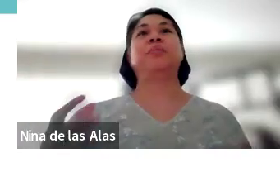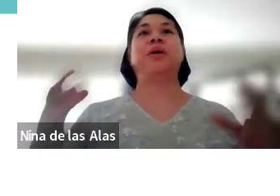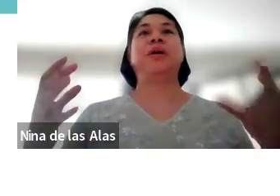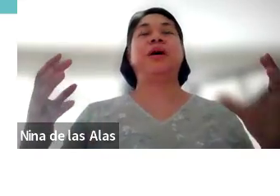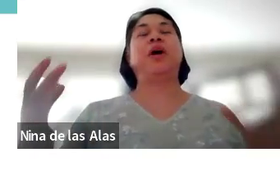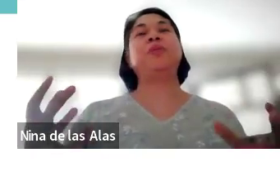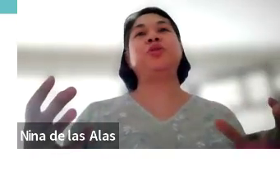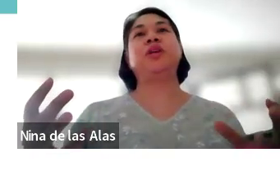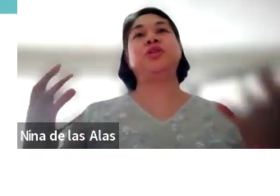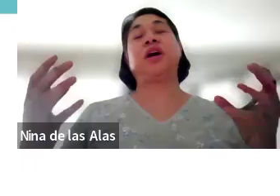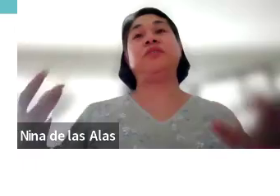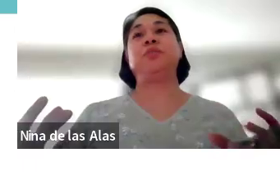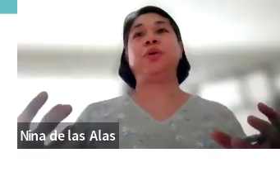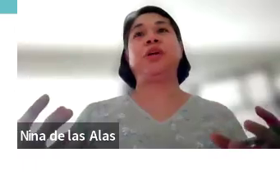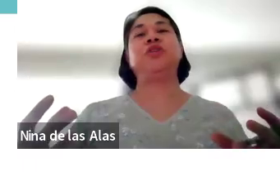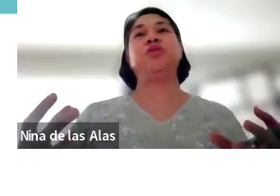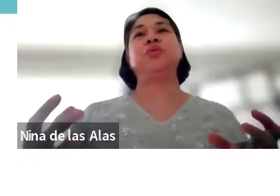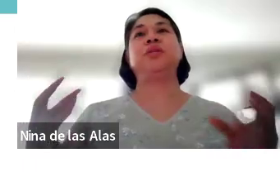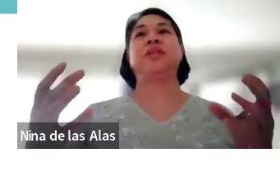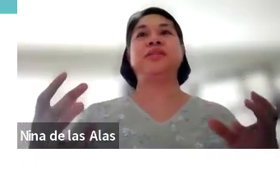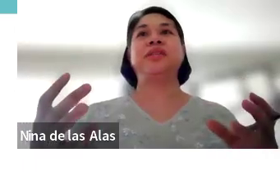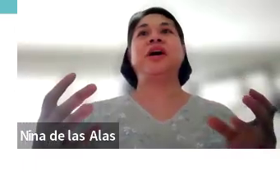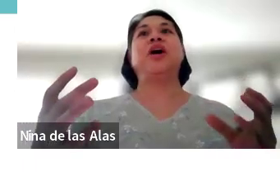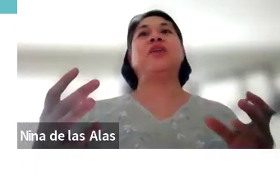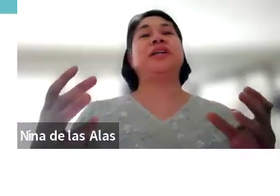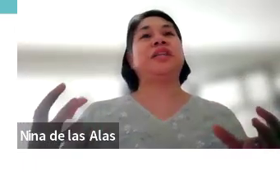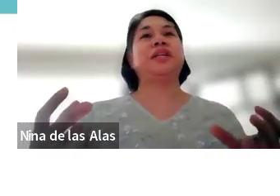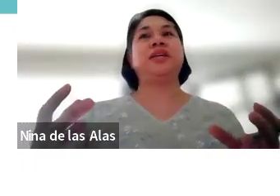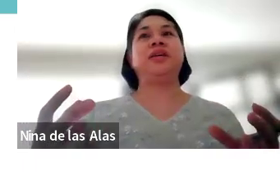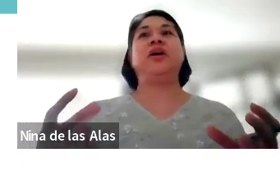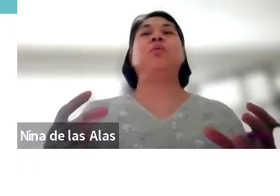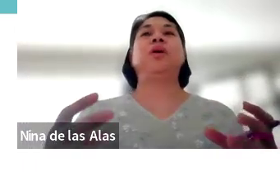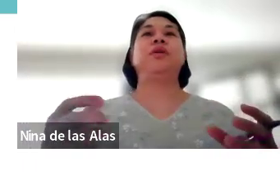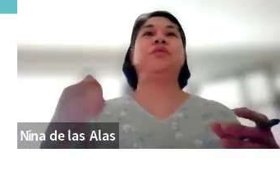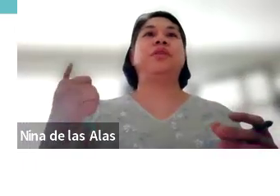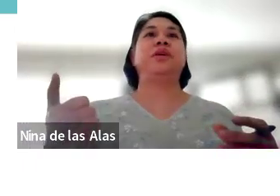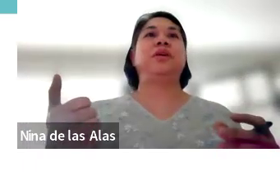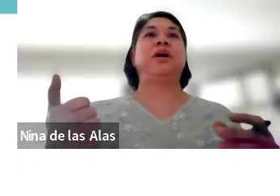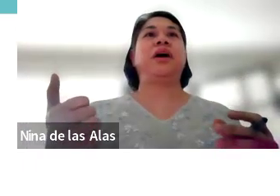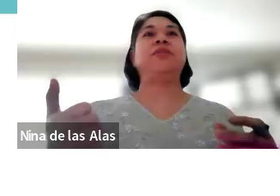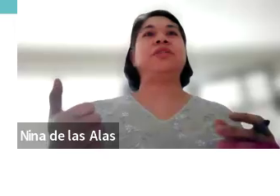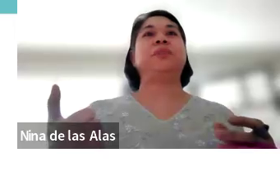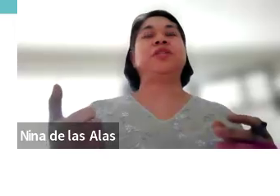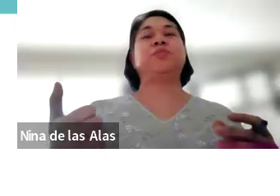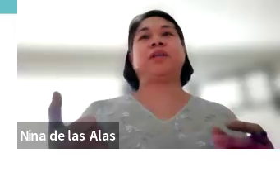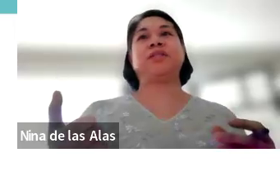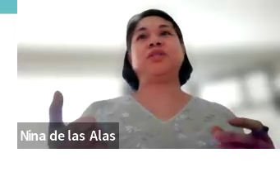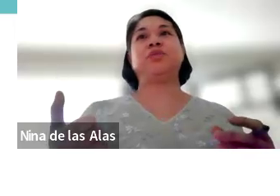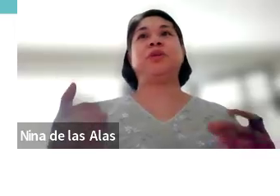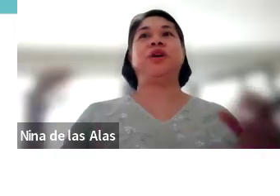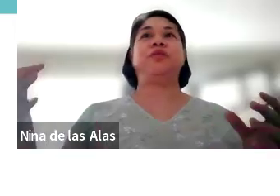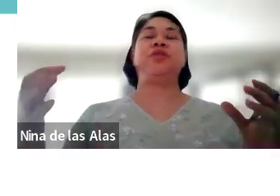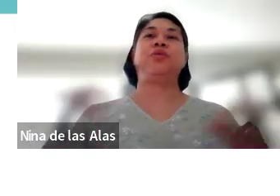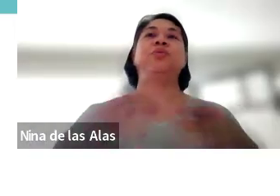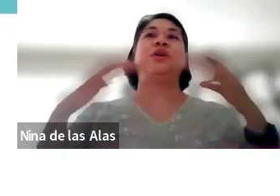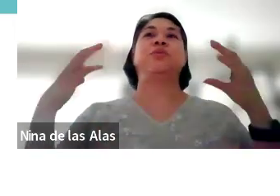as an opportunity to dive deeper into the sense of identity, one of the evidence-based practices